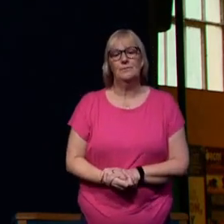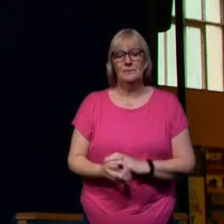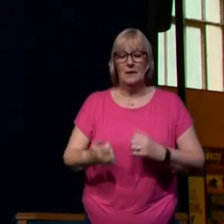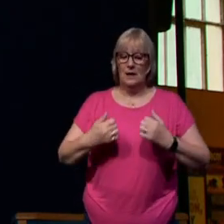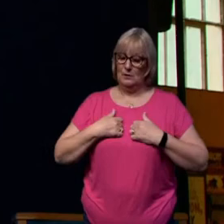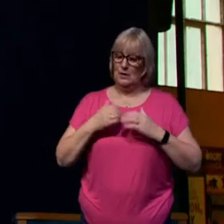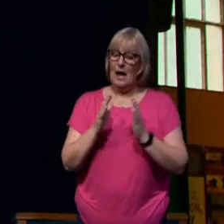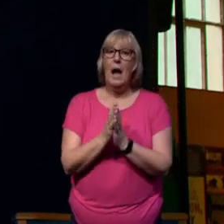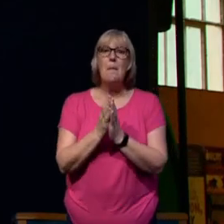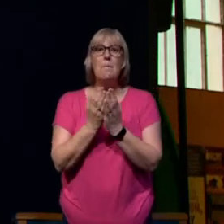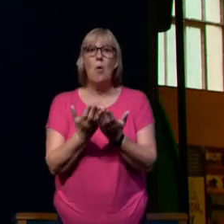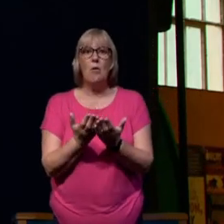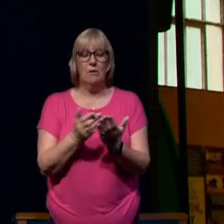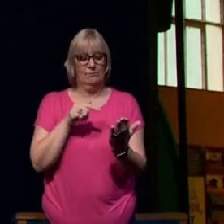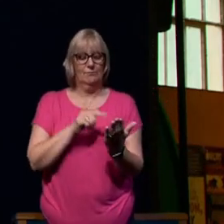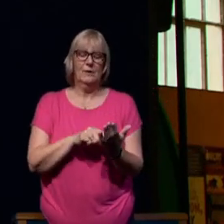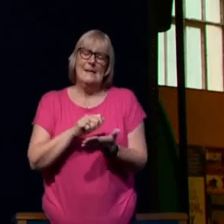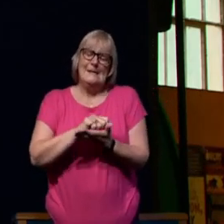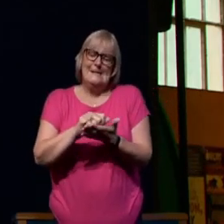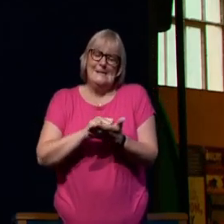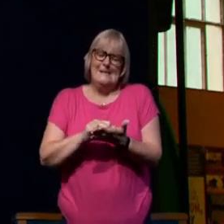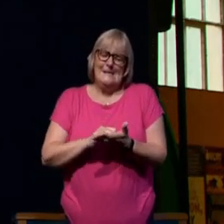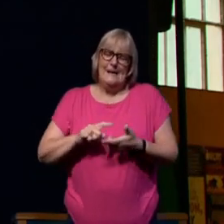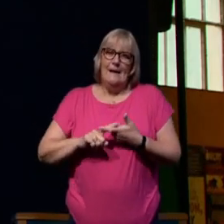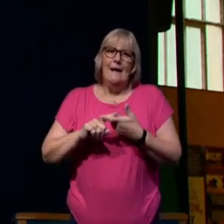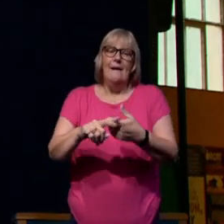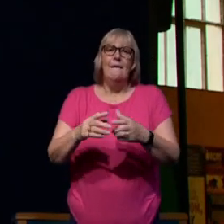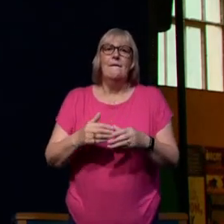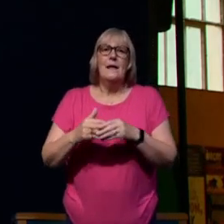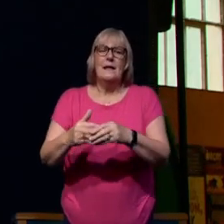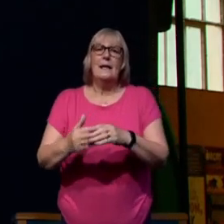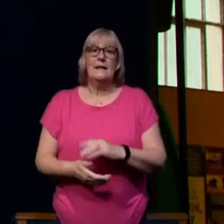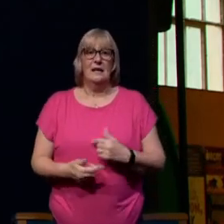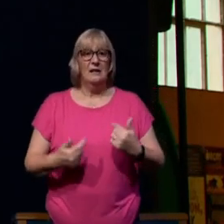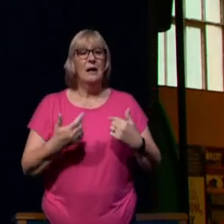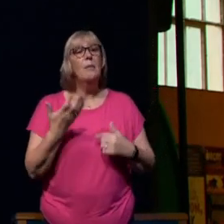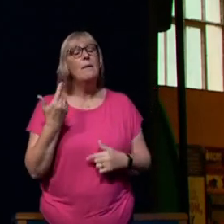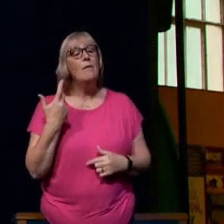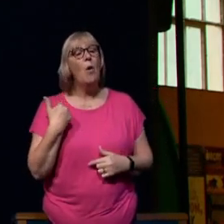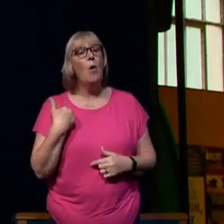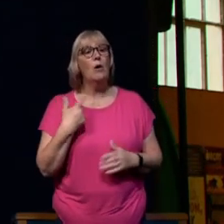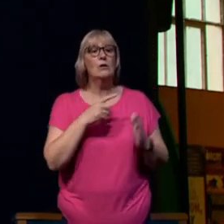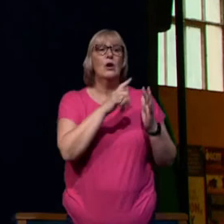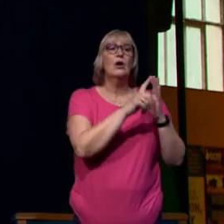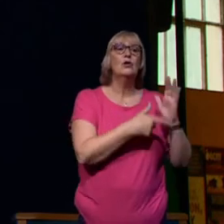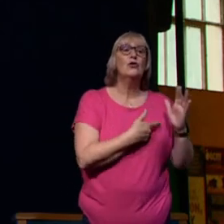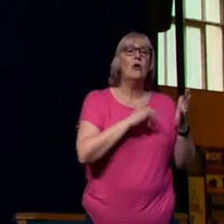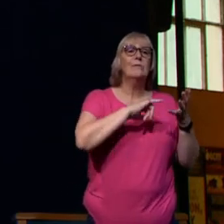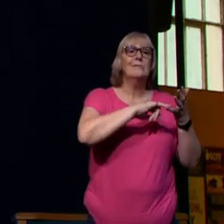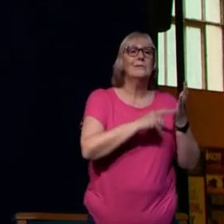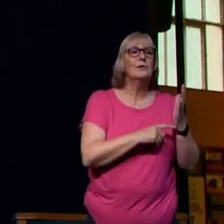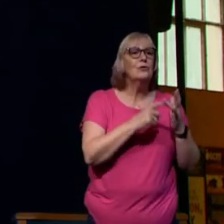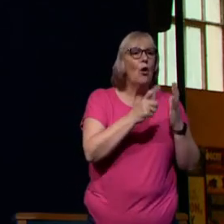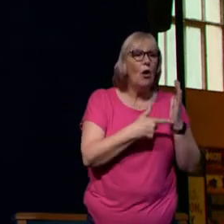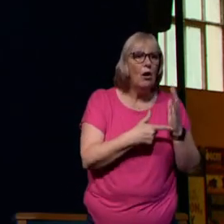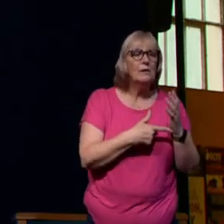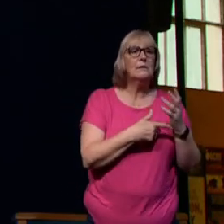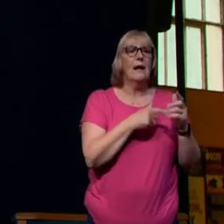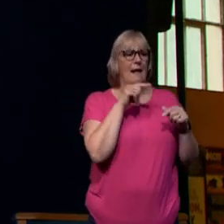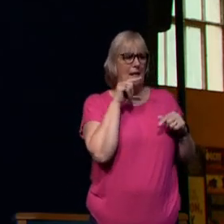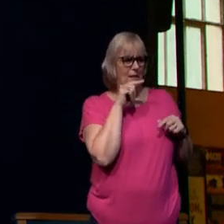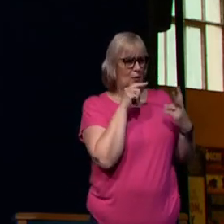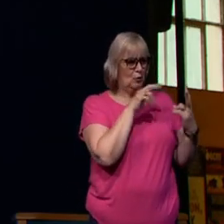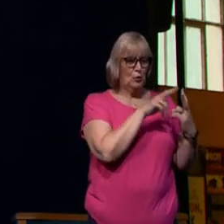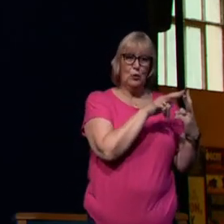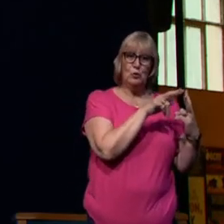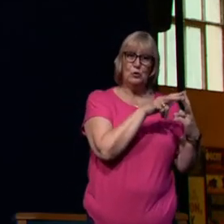morning in bed, because I lay in bed that morning as I was so depressed, and I thought of people like Uncle John, John Stott. And I thought, now, what was it about